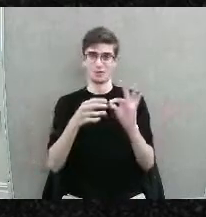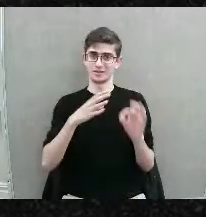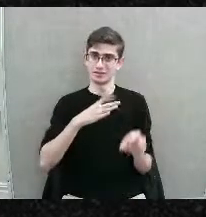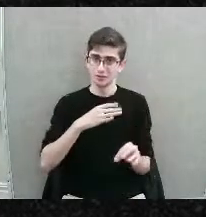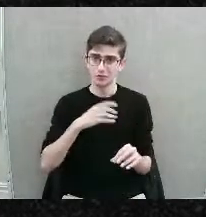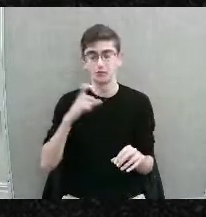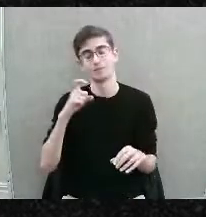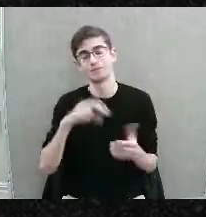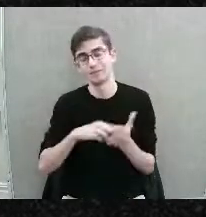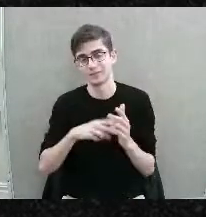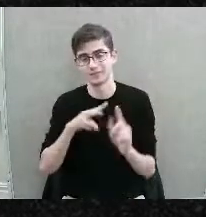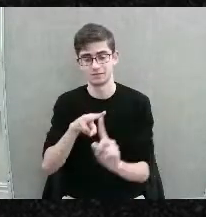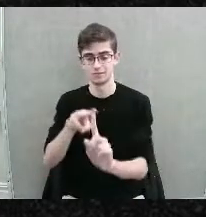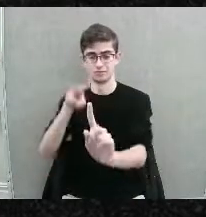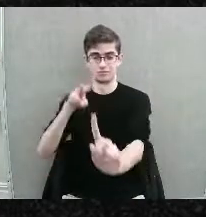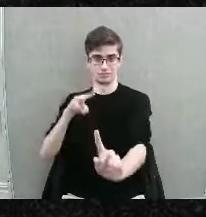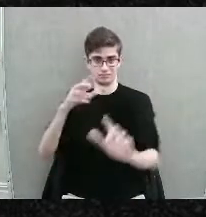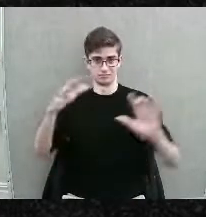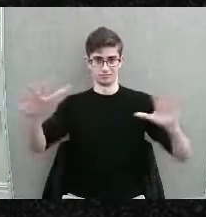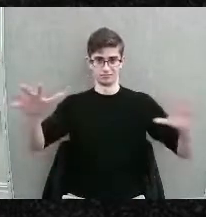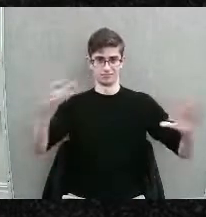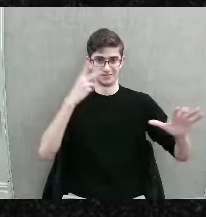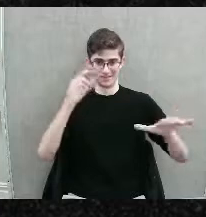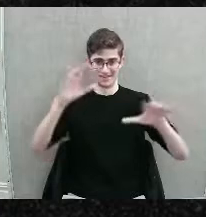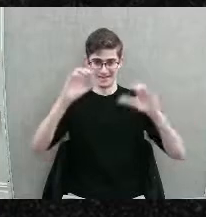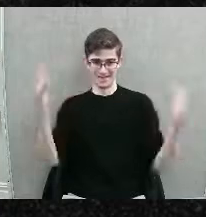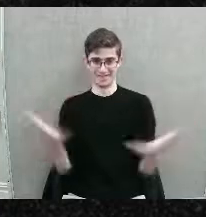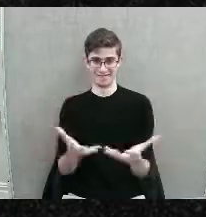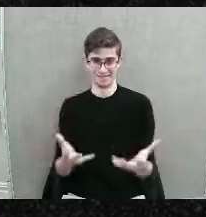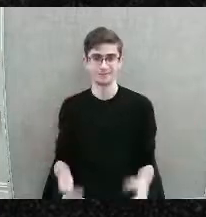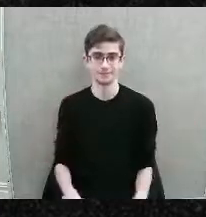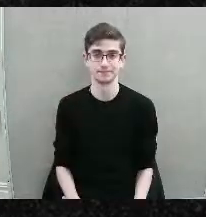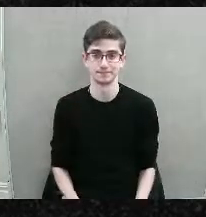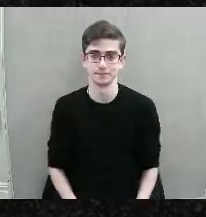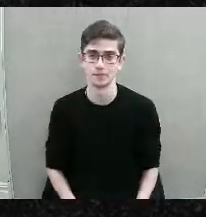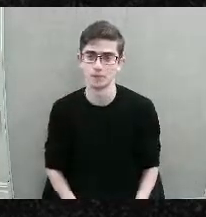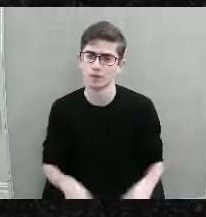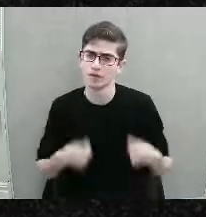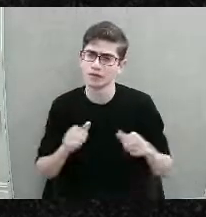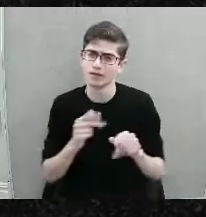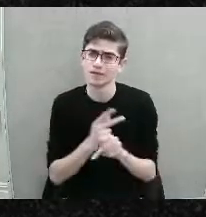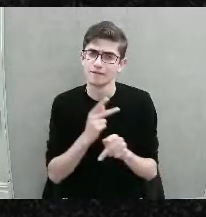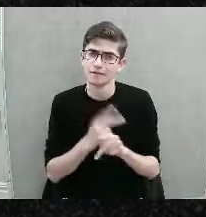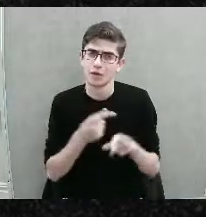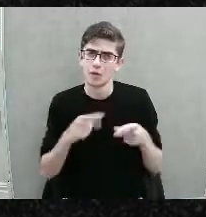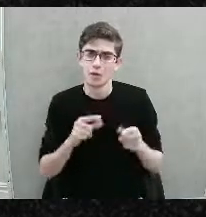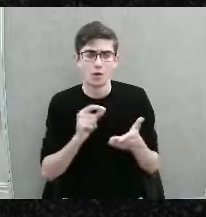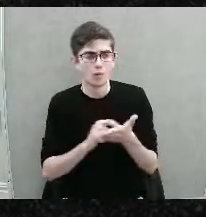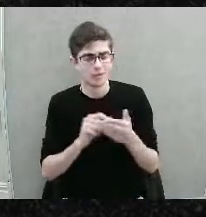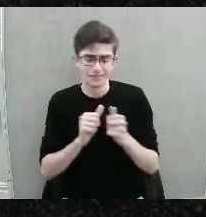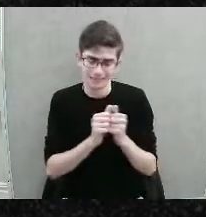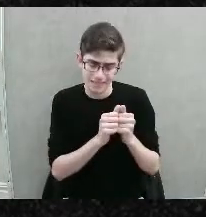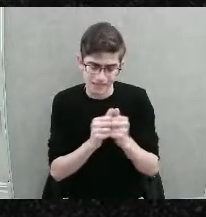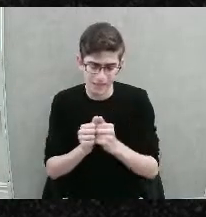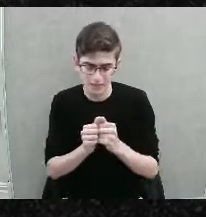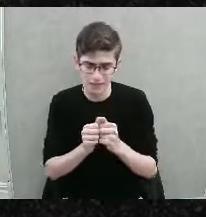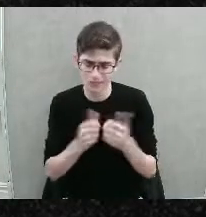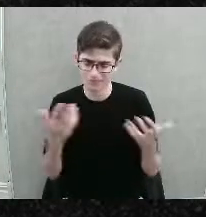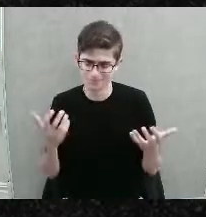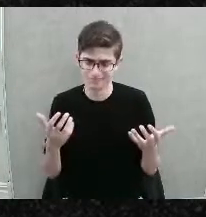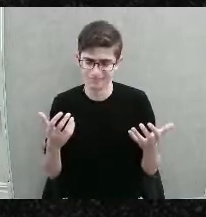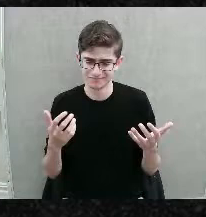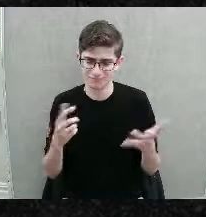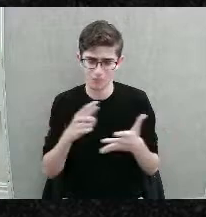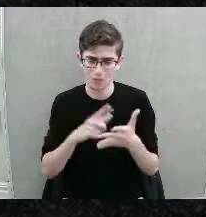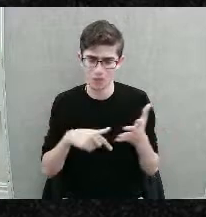So what we wanted to try and find out sort of through mutual dialogue, mutual writing, was the, you know, what is it that binds